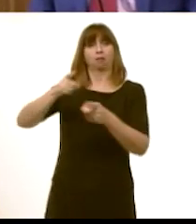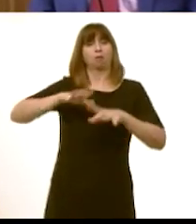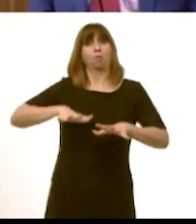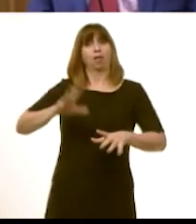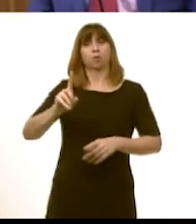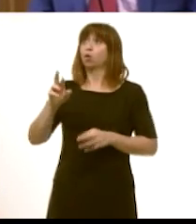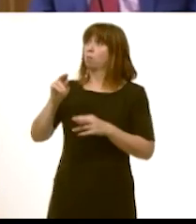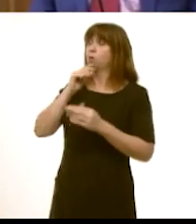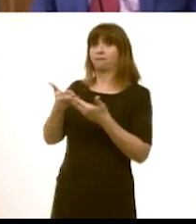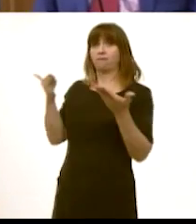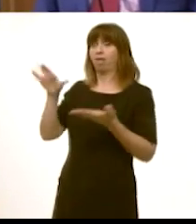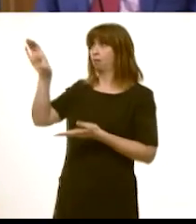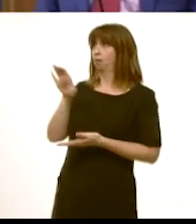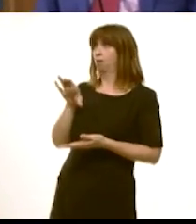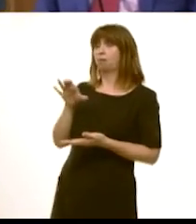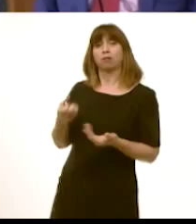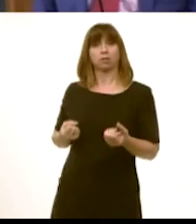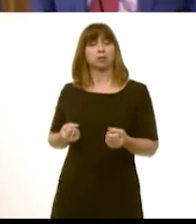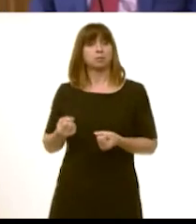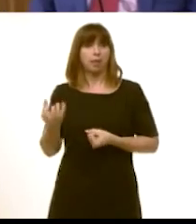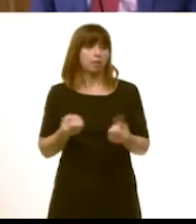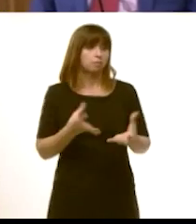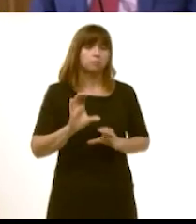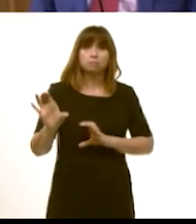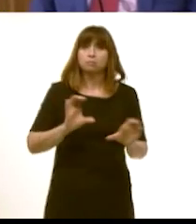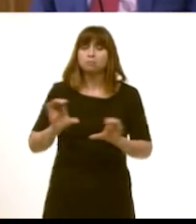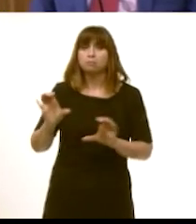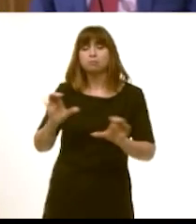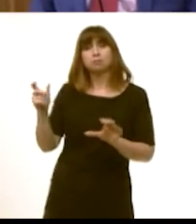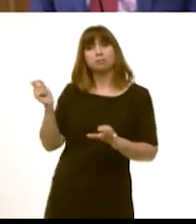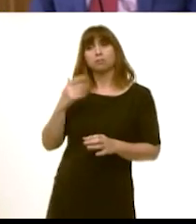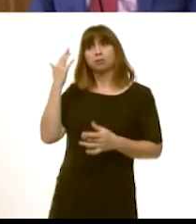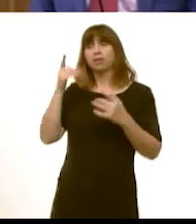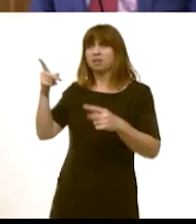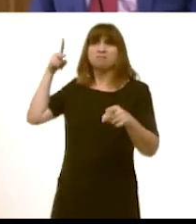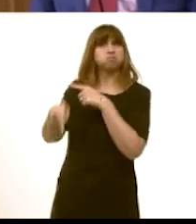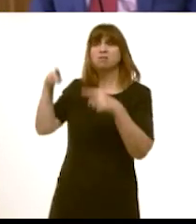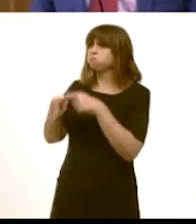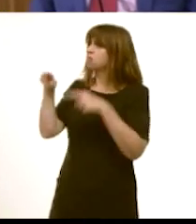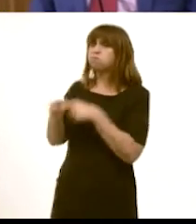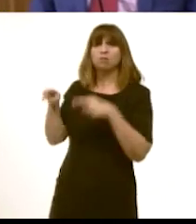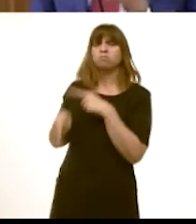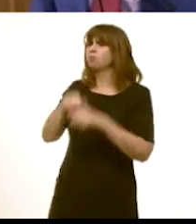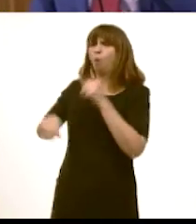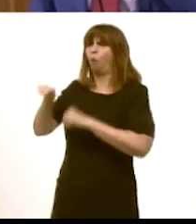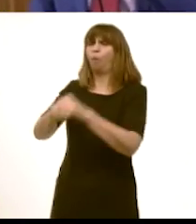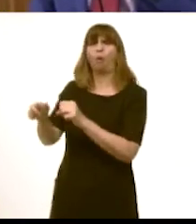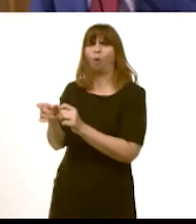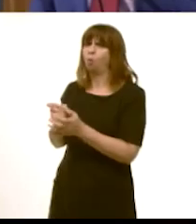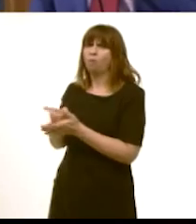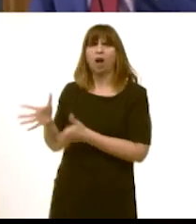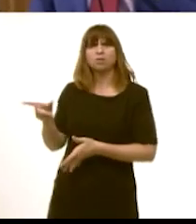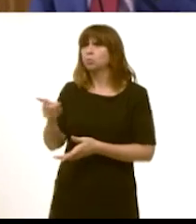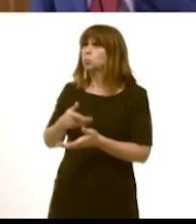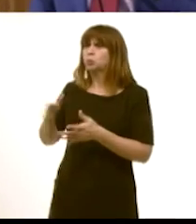fair settlement at the spending review and for the UK Government to reconsider its plans to cut so deep and so fast. I know that the Finance Minister, together with her colleagues